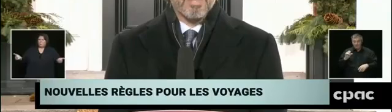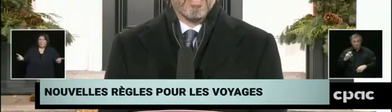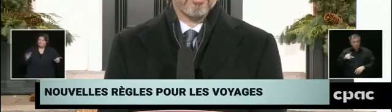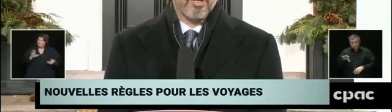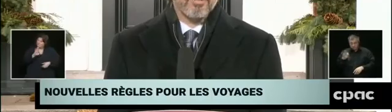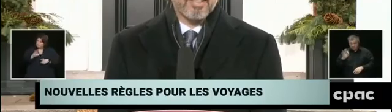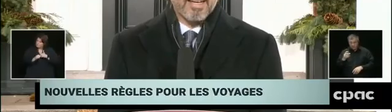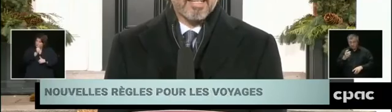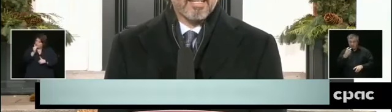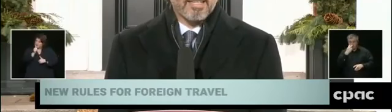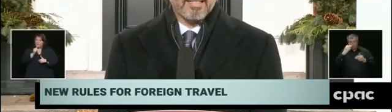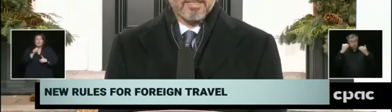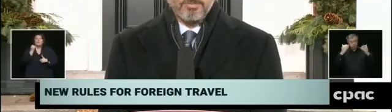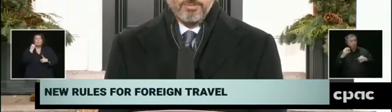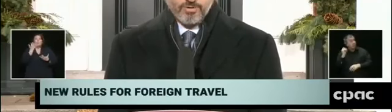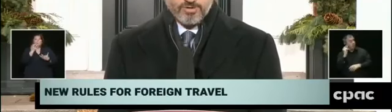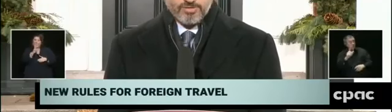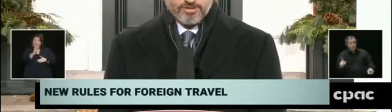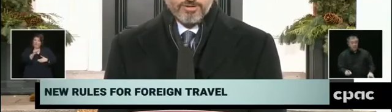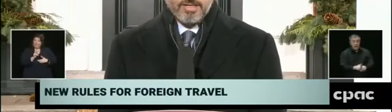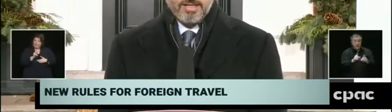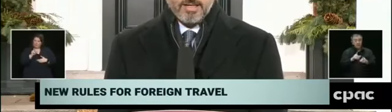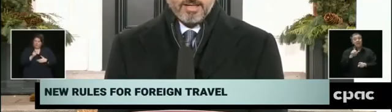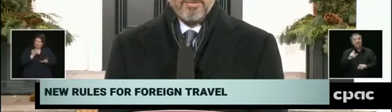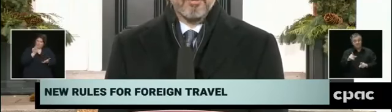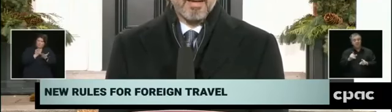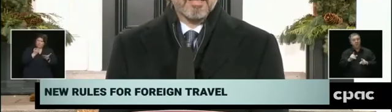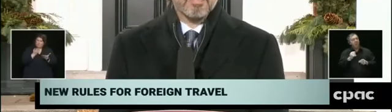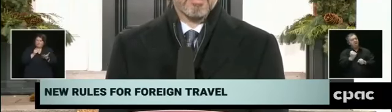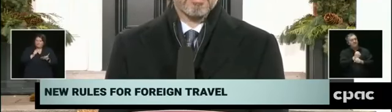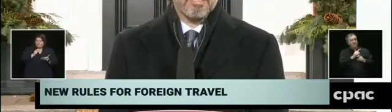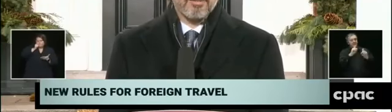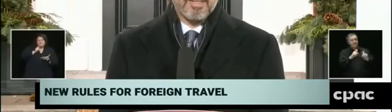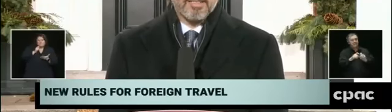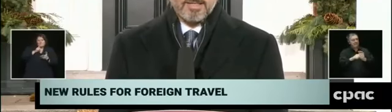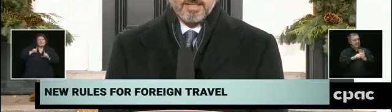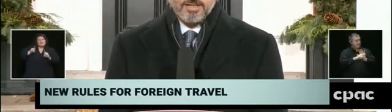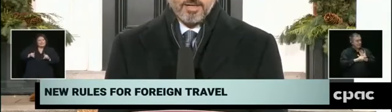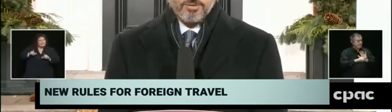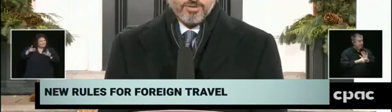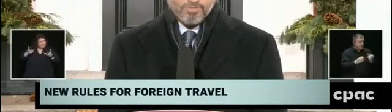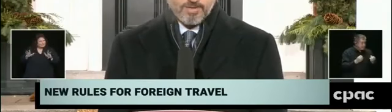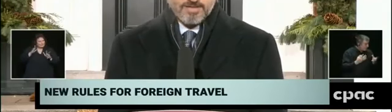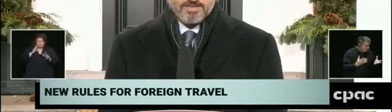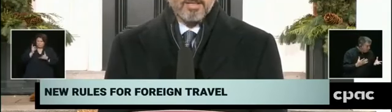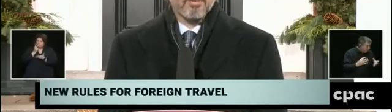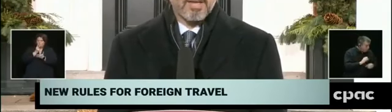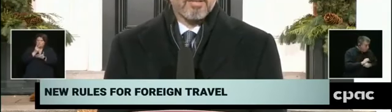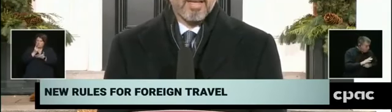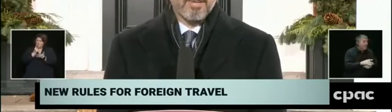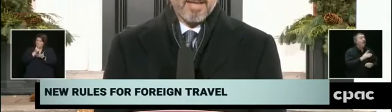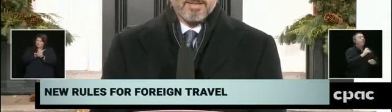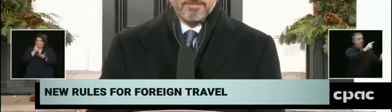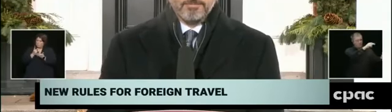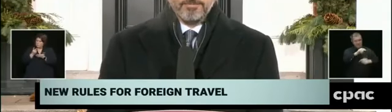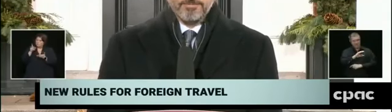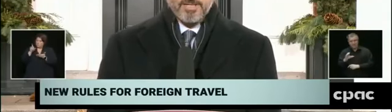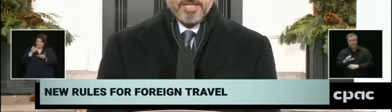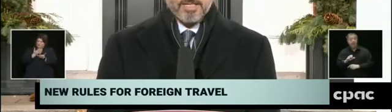a negative COVID-19 test before you return, and you must self-isolate for 2 weeks when you get